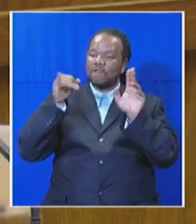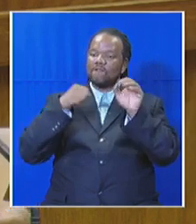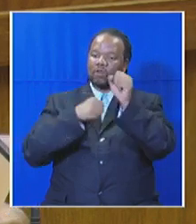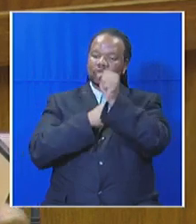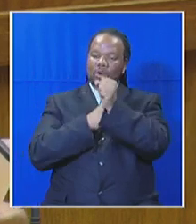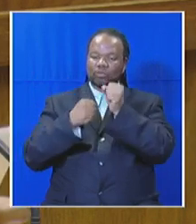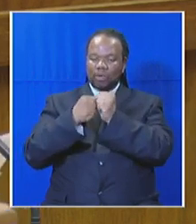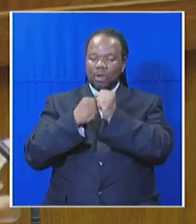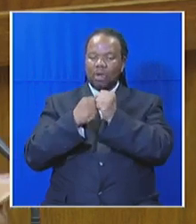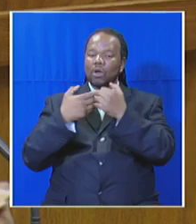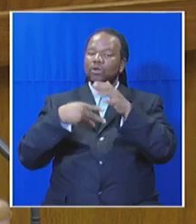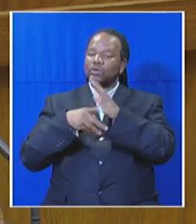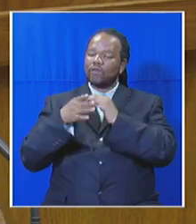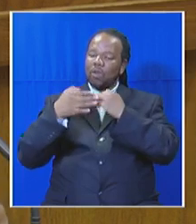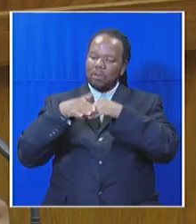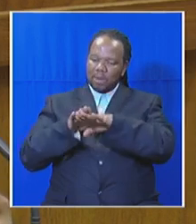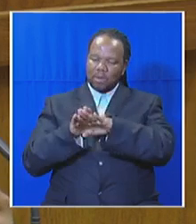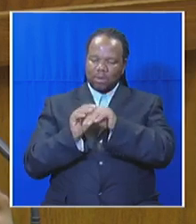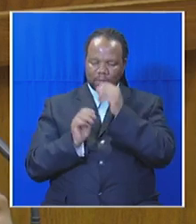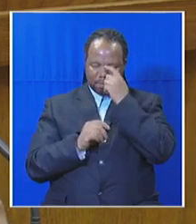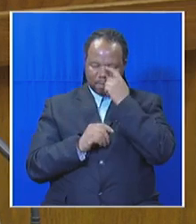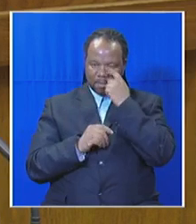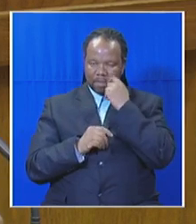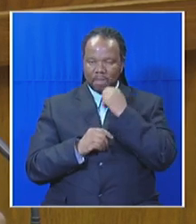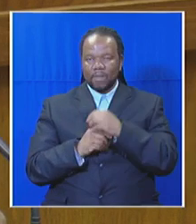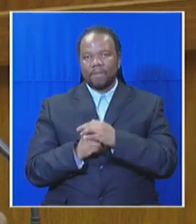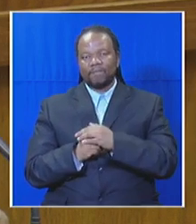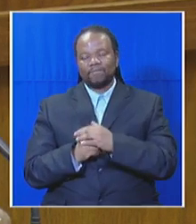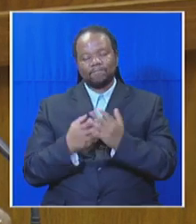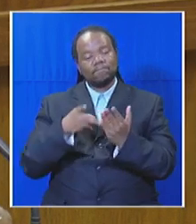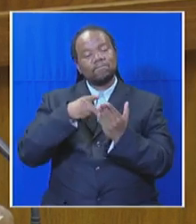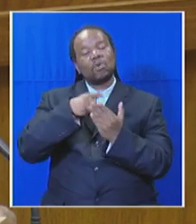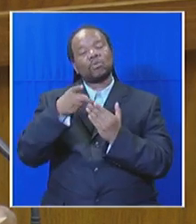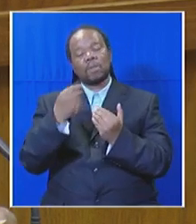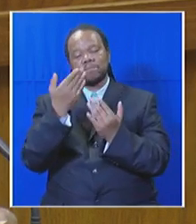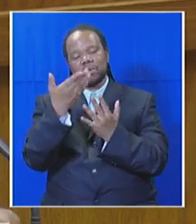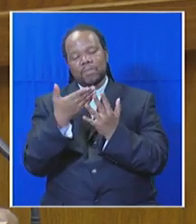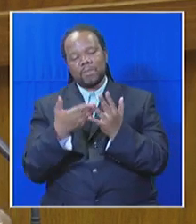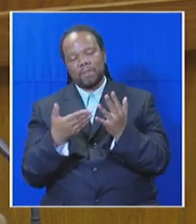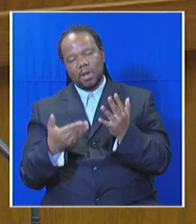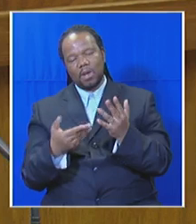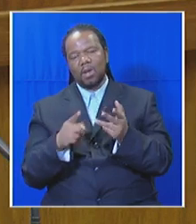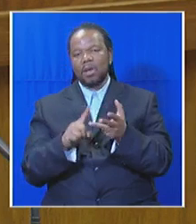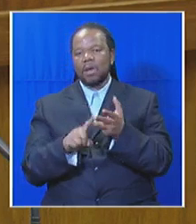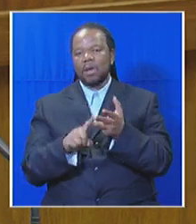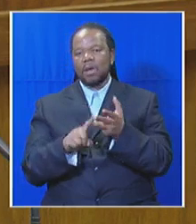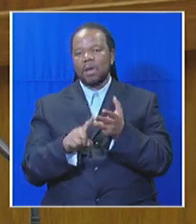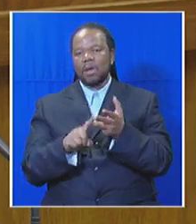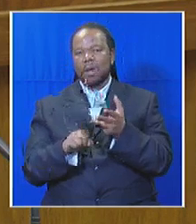Africa, PIDA. All these projects and programs